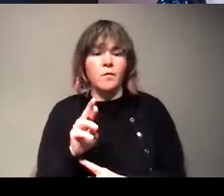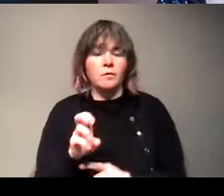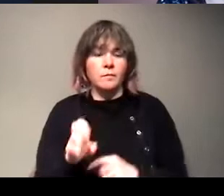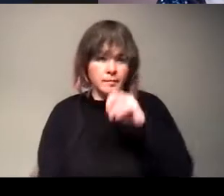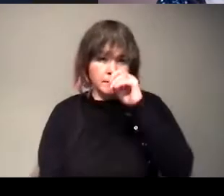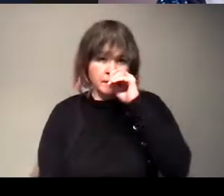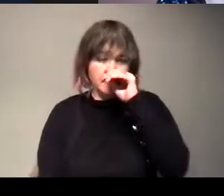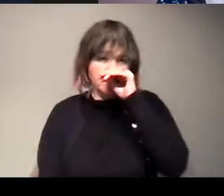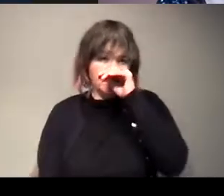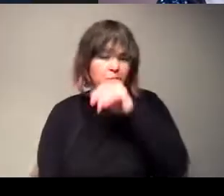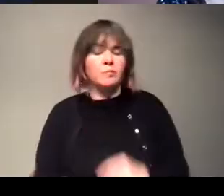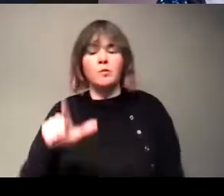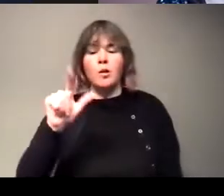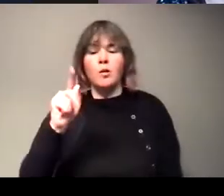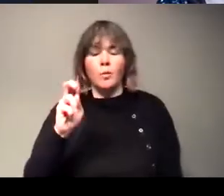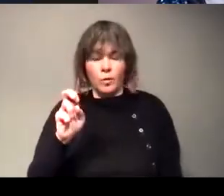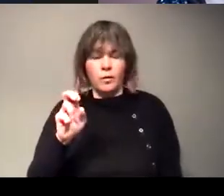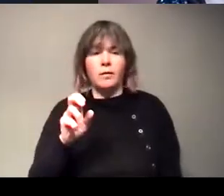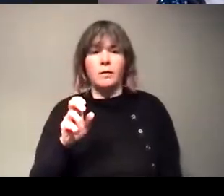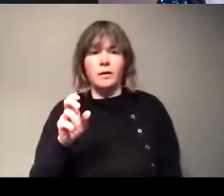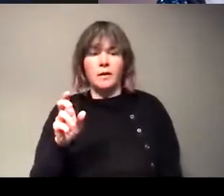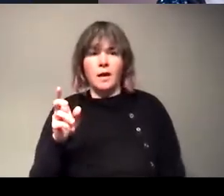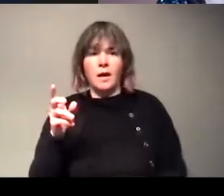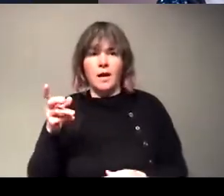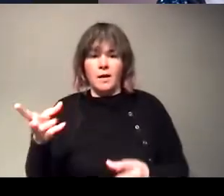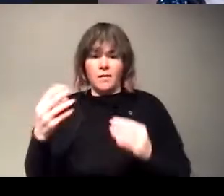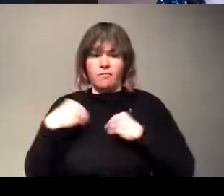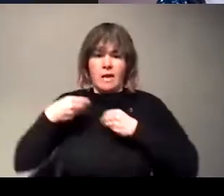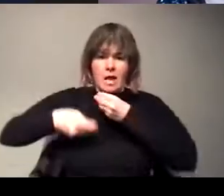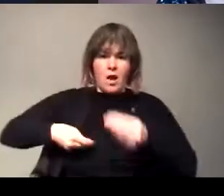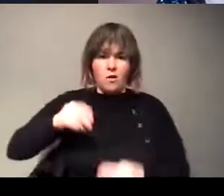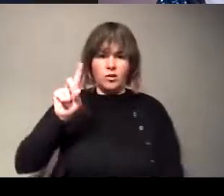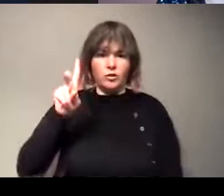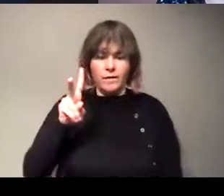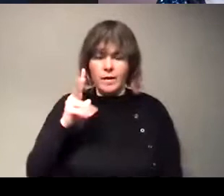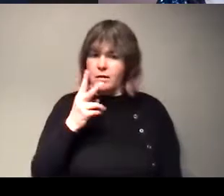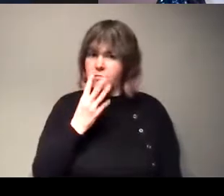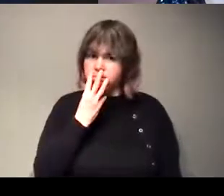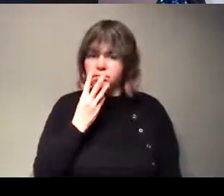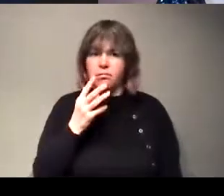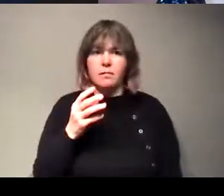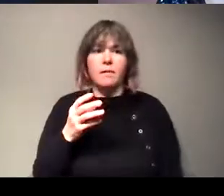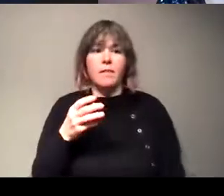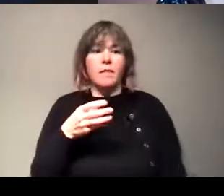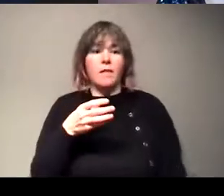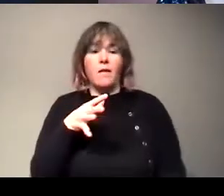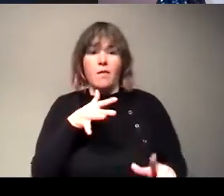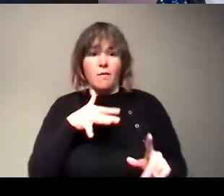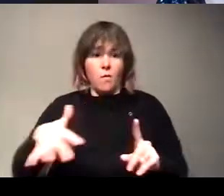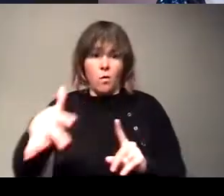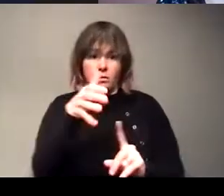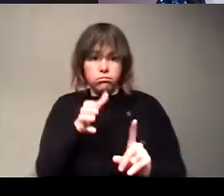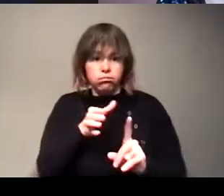them is, does Luke Skywalker inherit Darth Vader's powers? In other words, is the Force heritable?